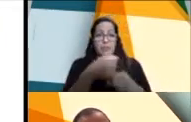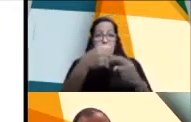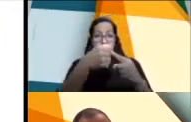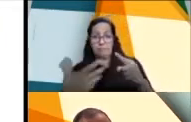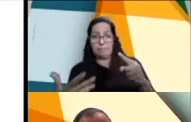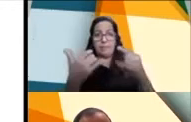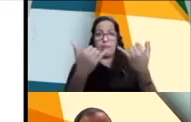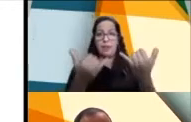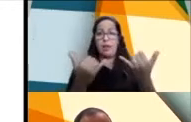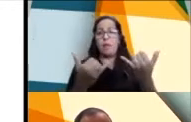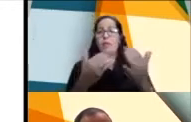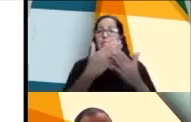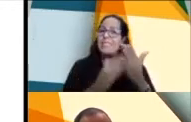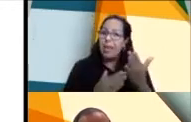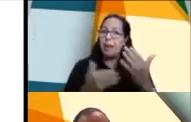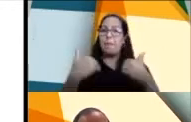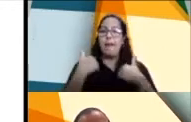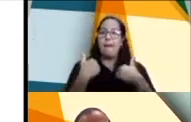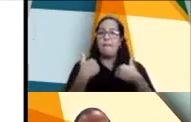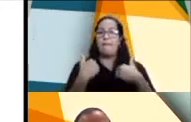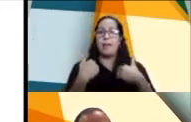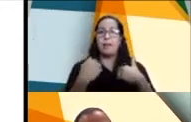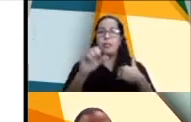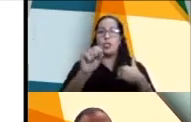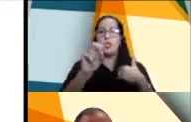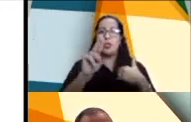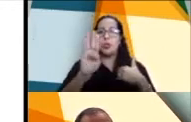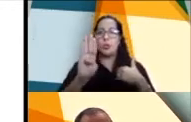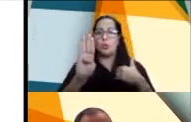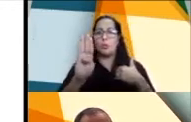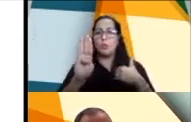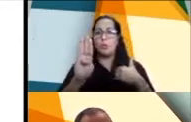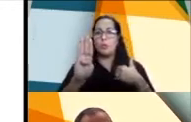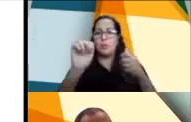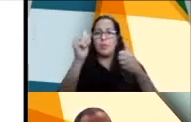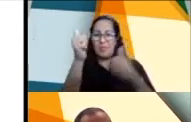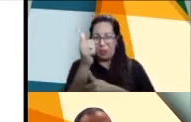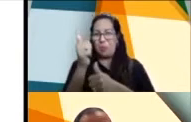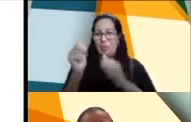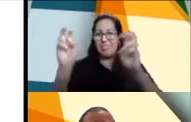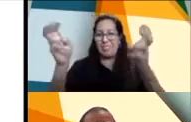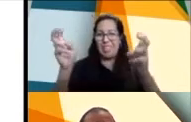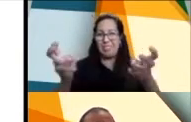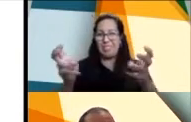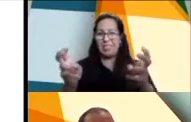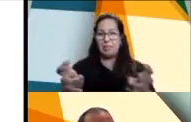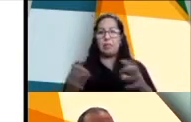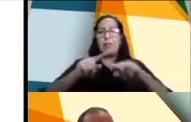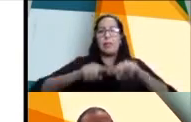are certain subtasks that are need to be considered in terms of the number